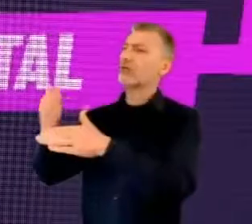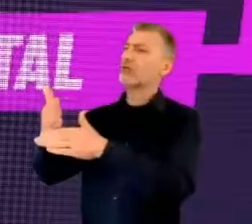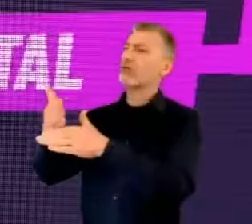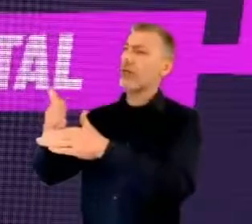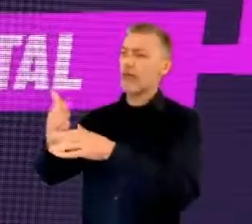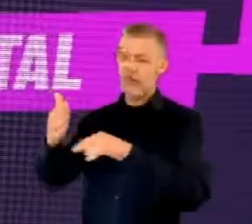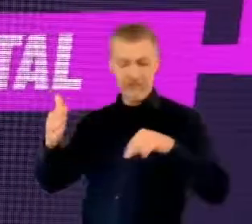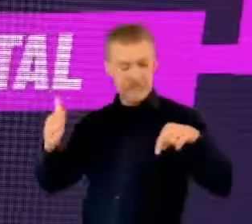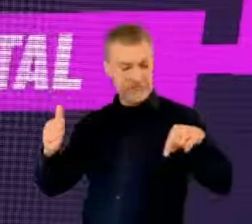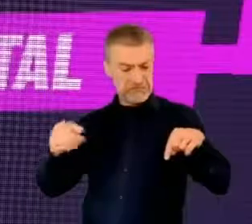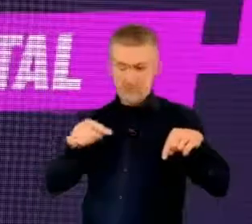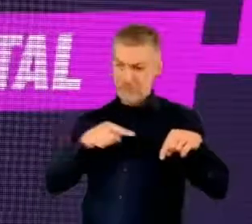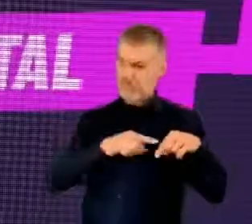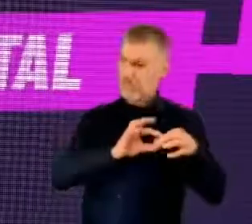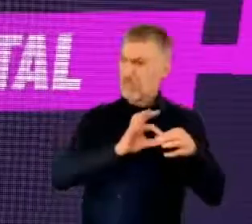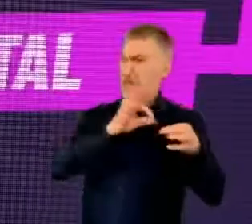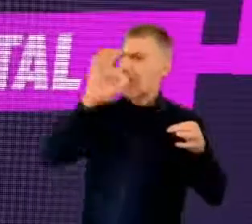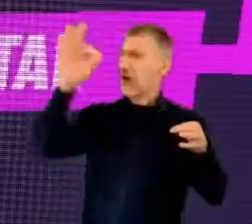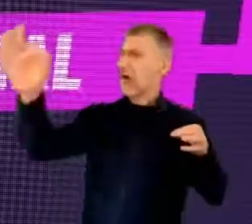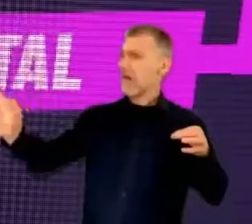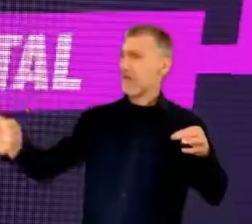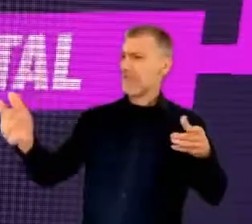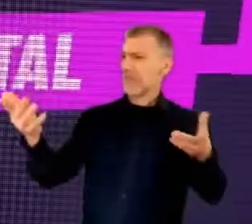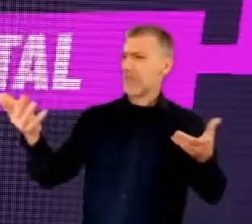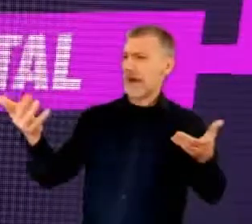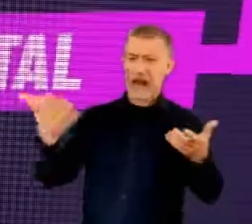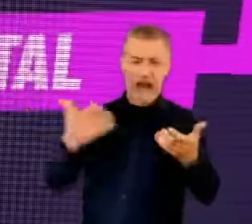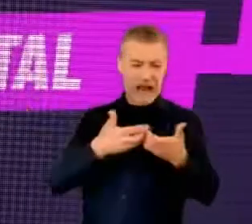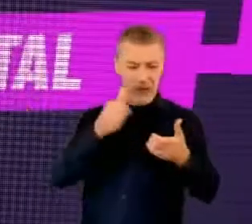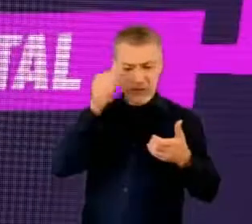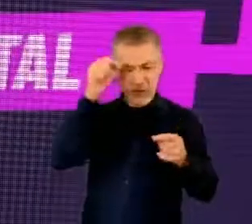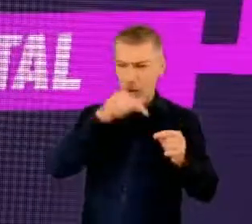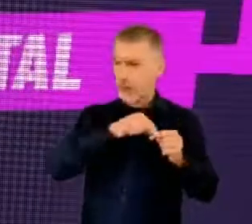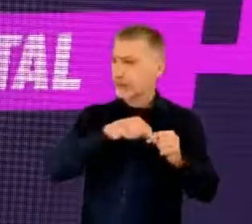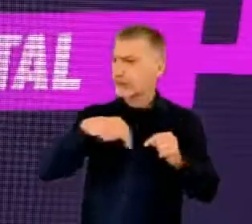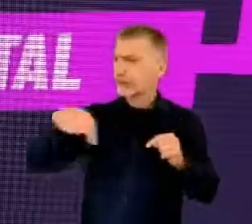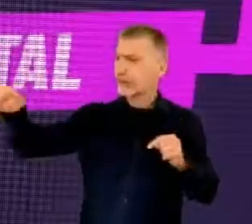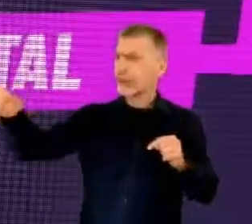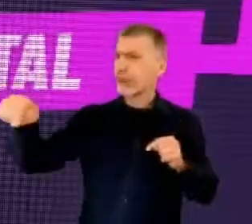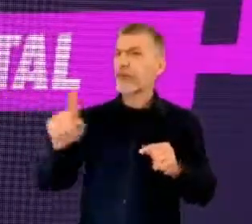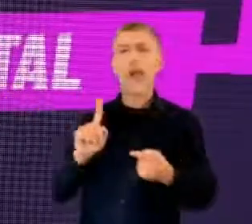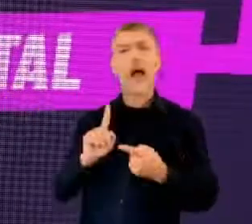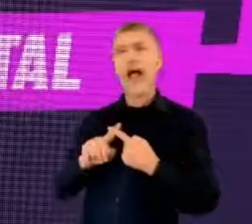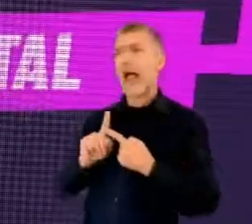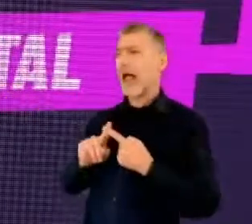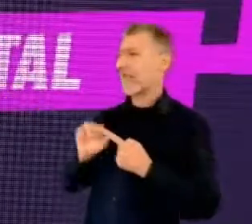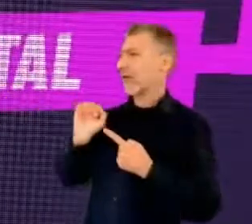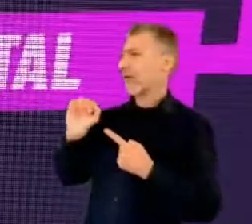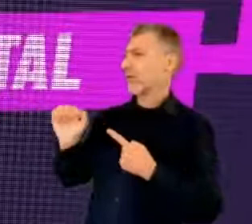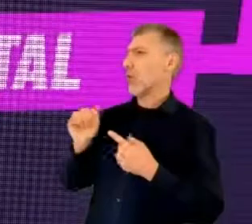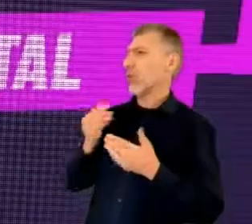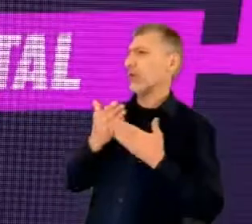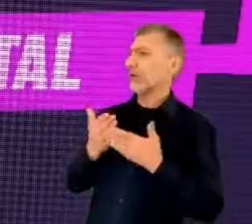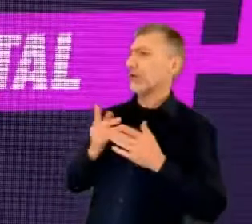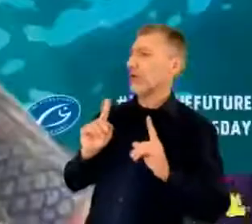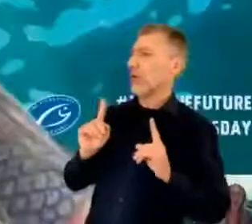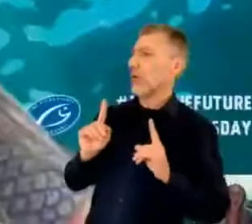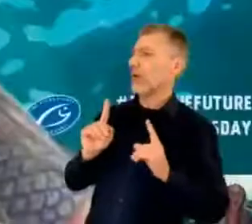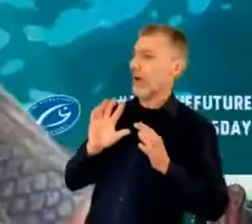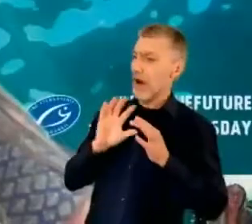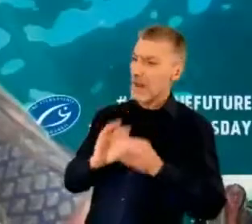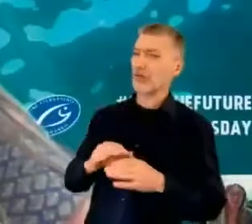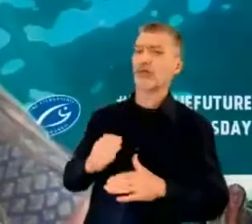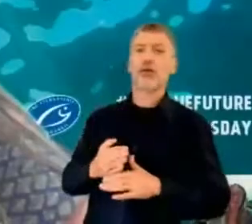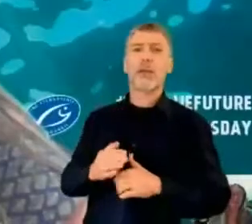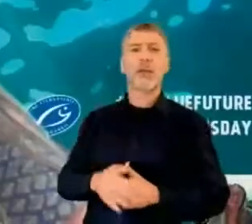future. So, Emma, can you tell me, what did you study and how does it help you in your current job? Yeah,